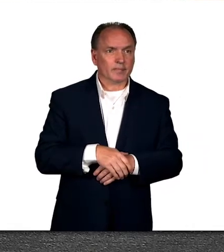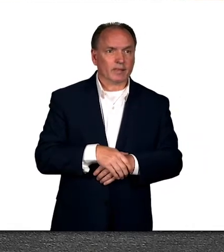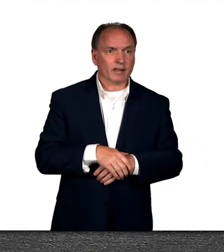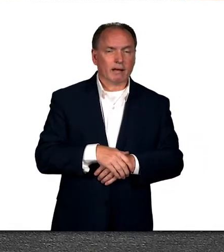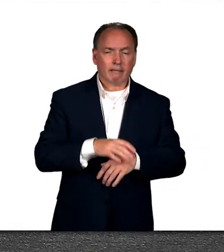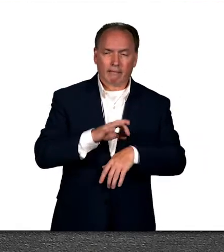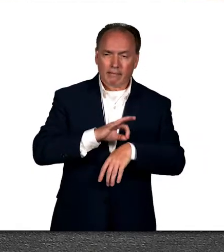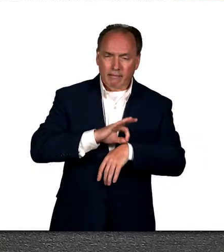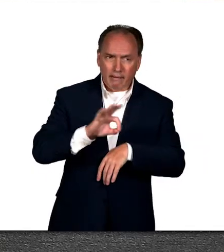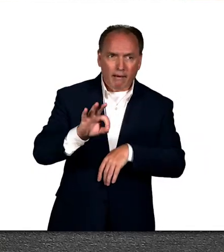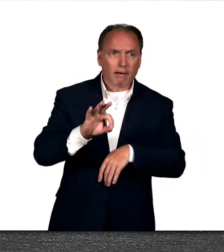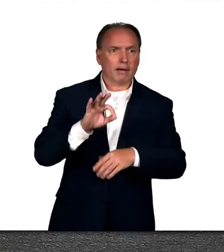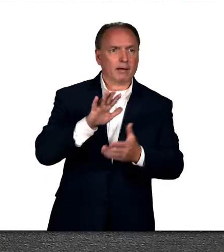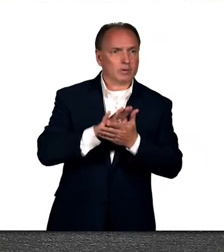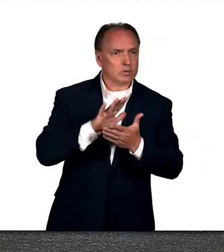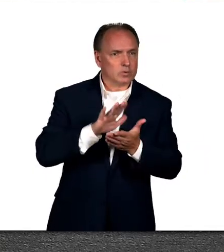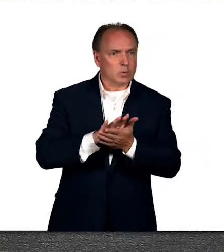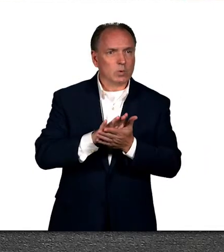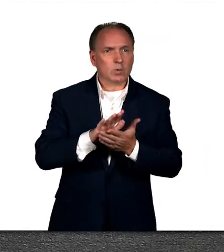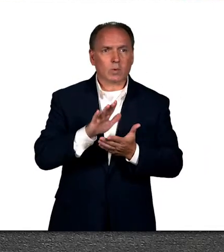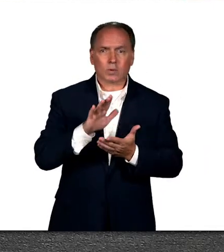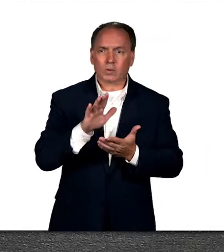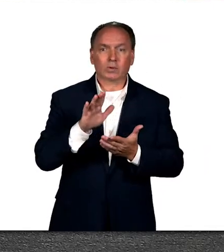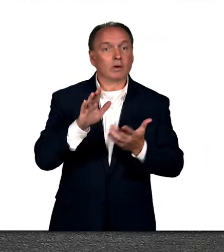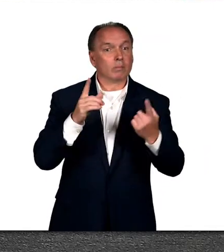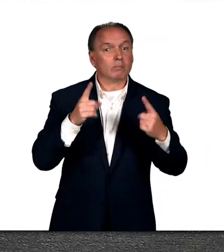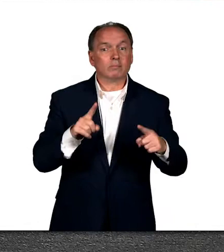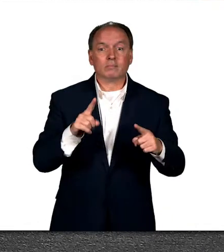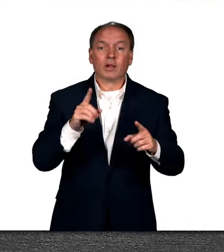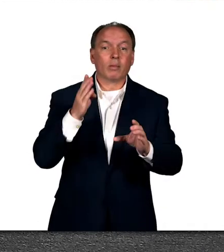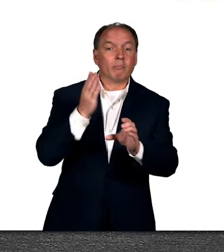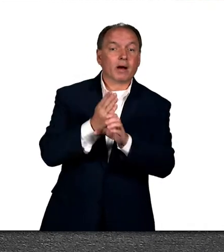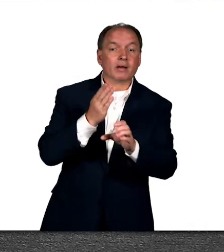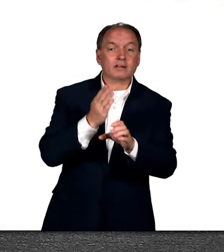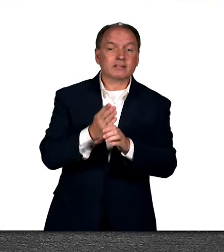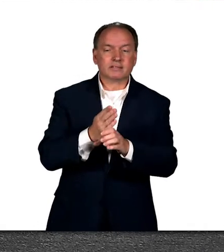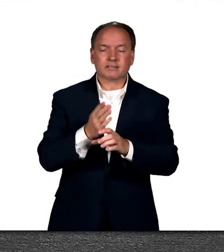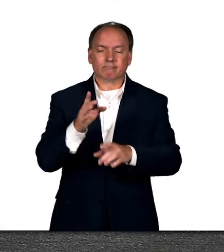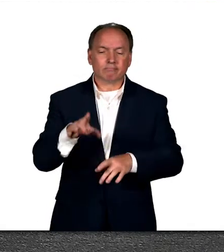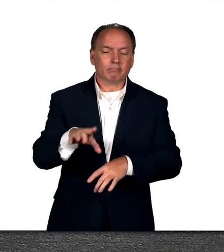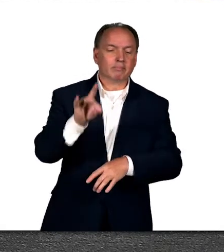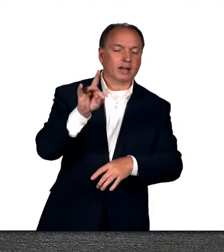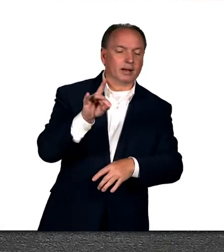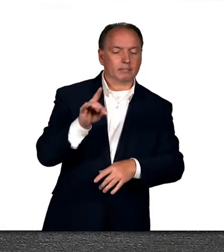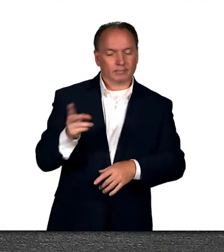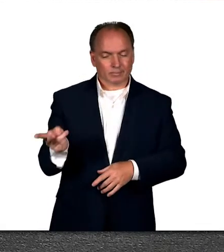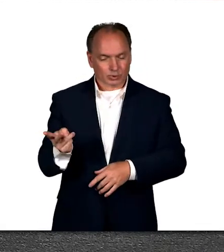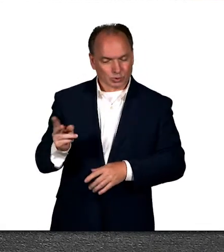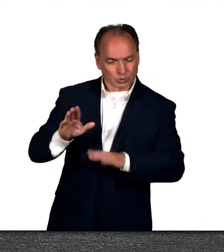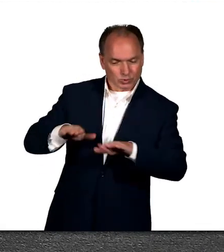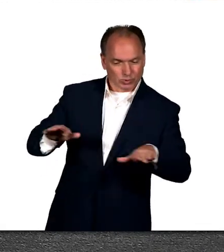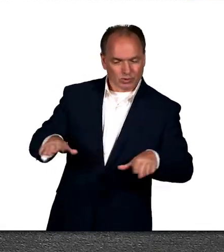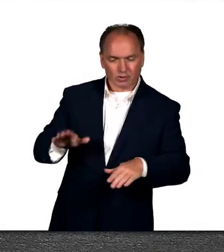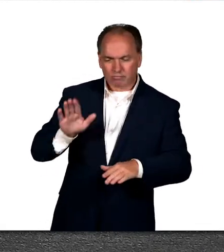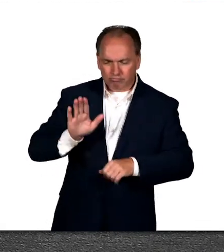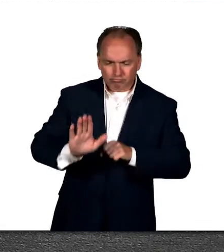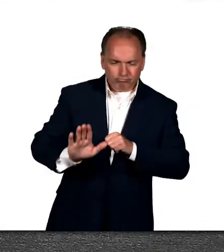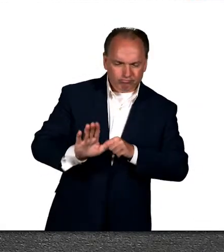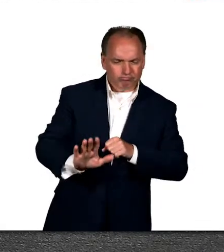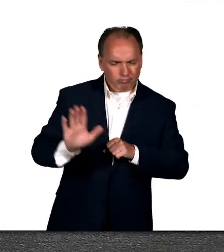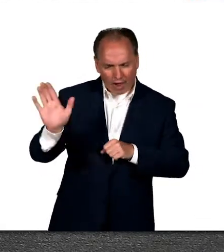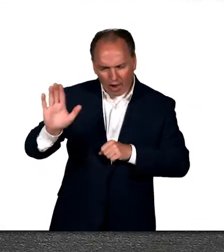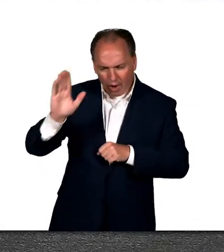At 9 o'clock, the school bus comes by to pick up Sally and Sam. Honk, honk, the driver toots the